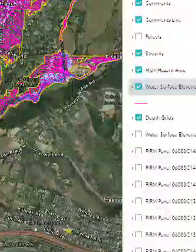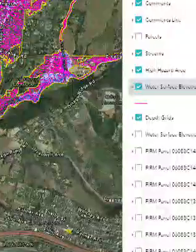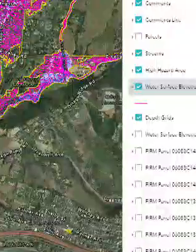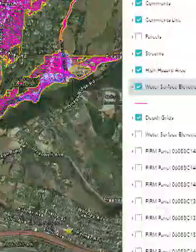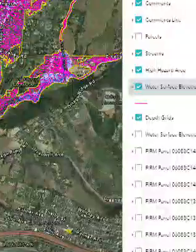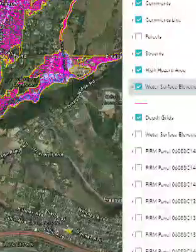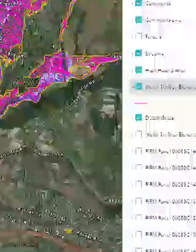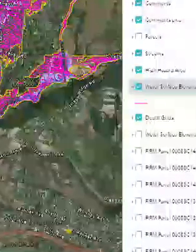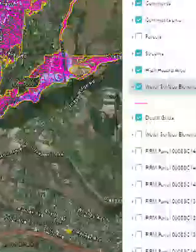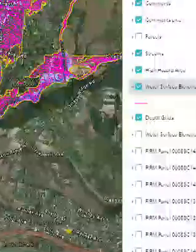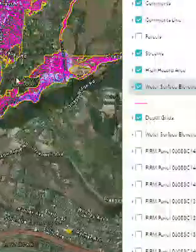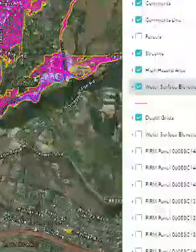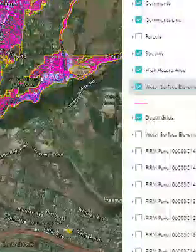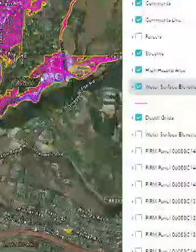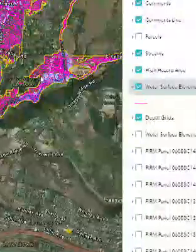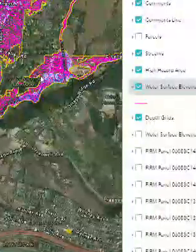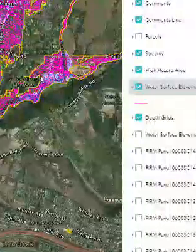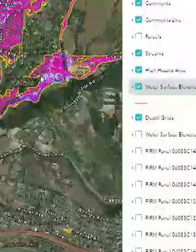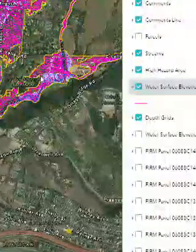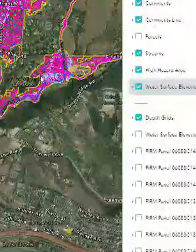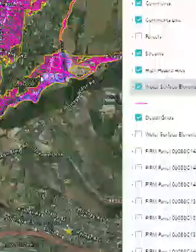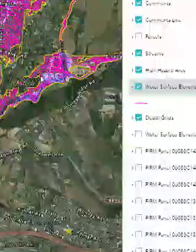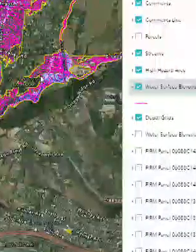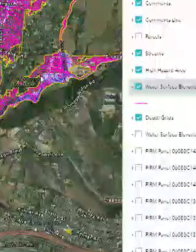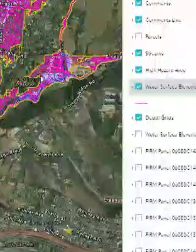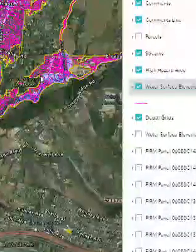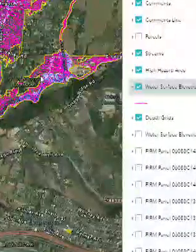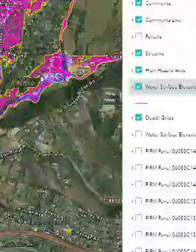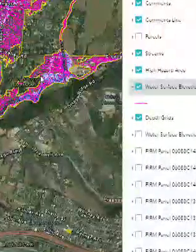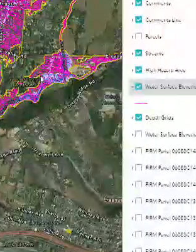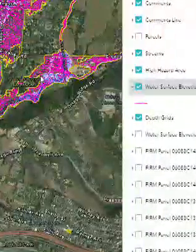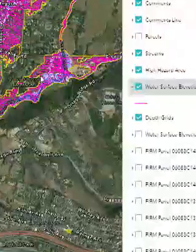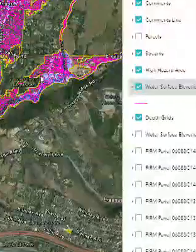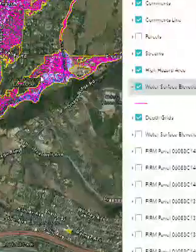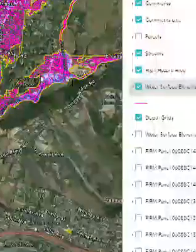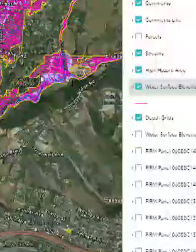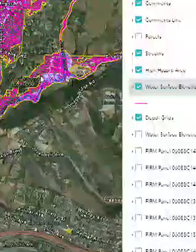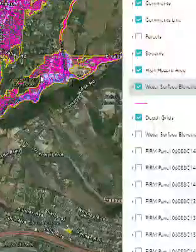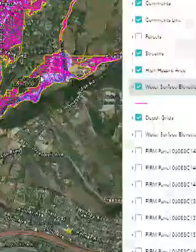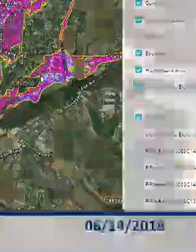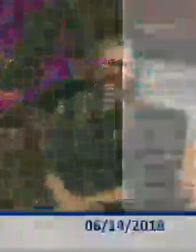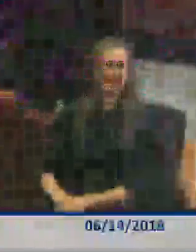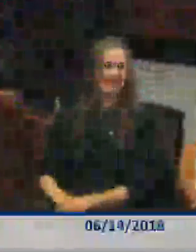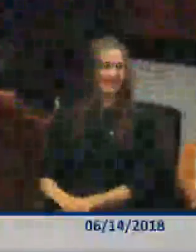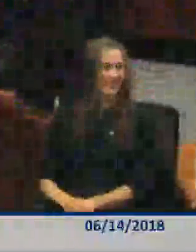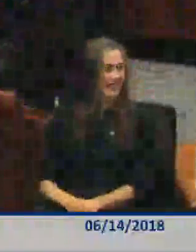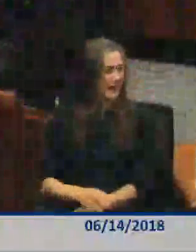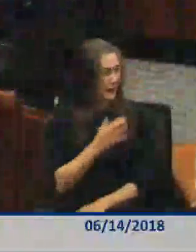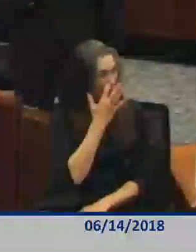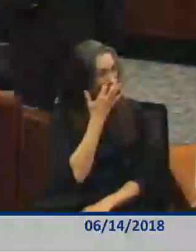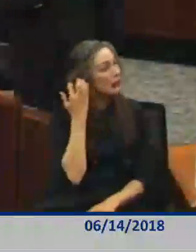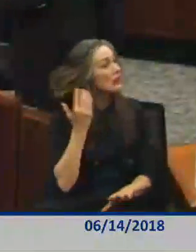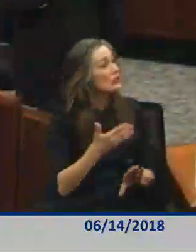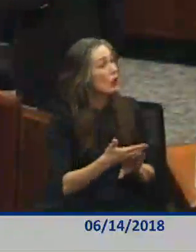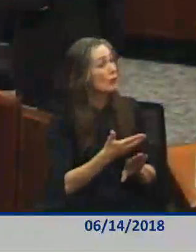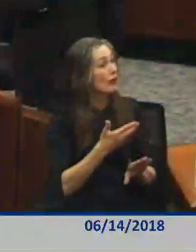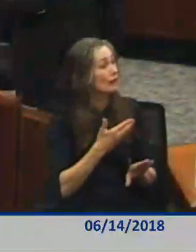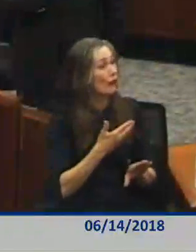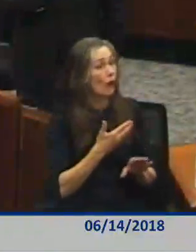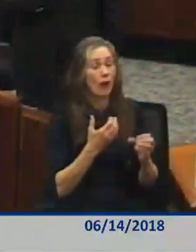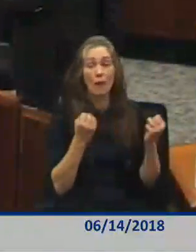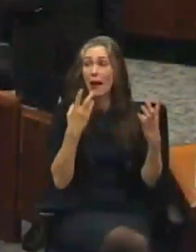map. But it is going to guide our recovery in terms of determining minimum finished floor elevations